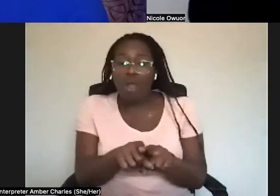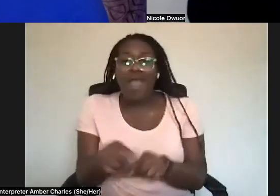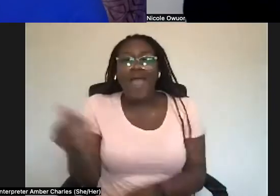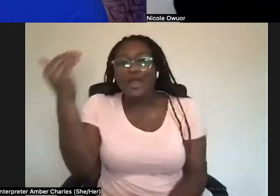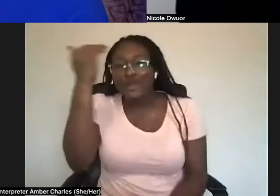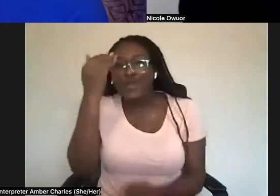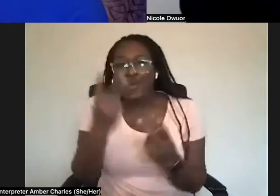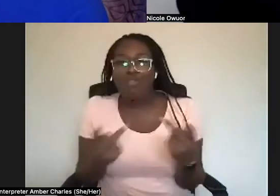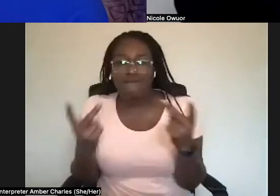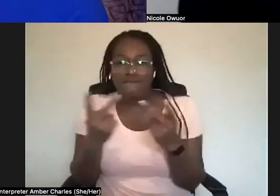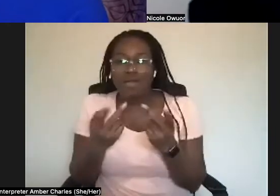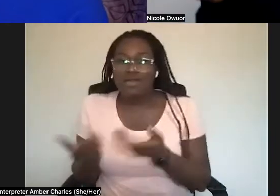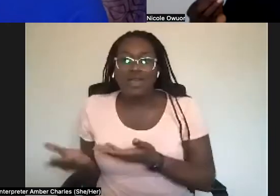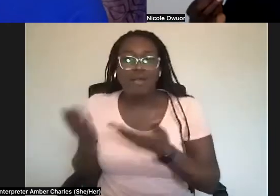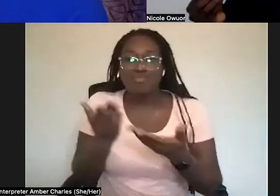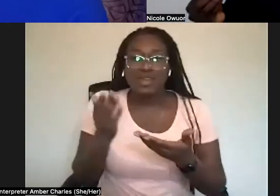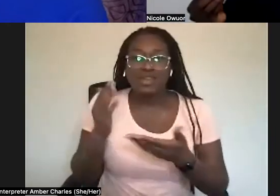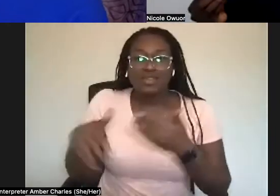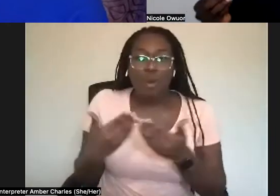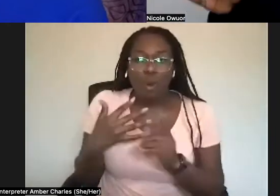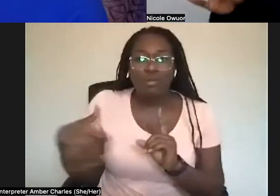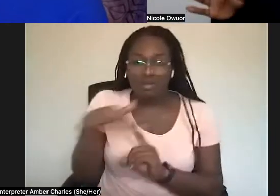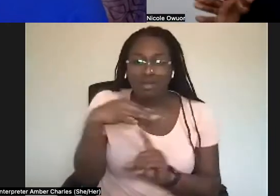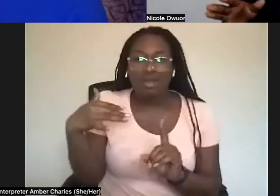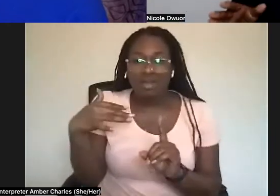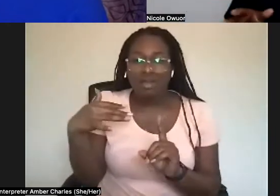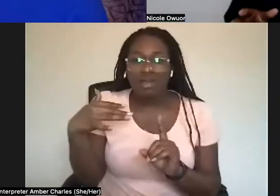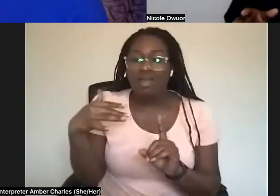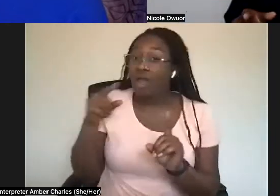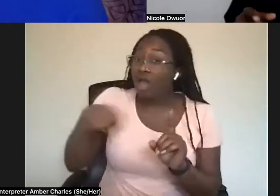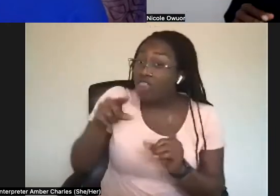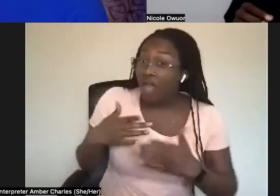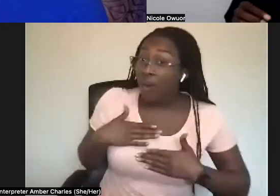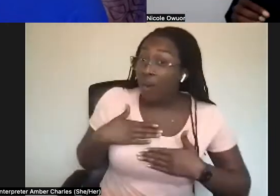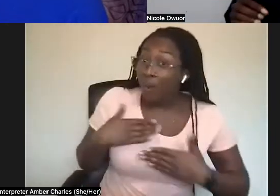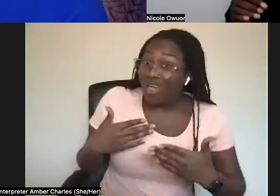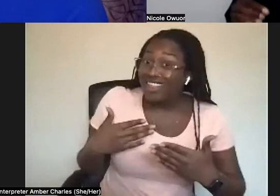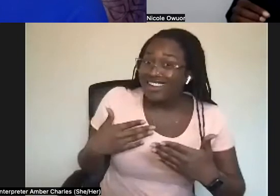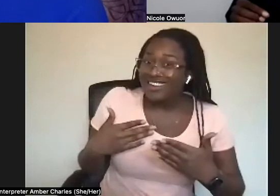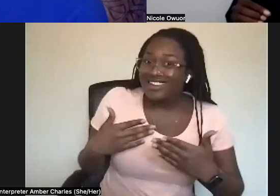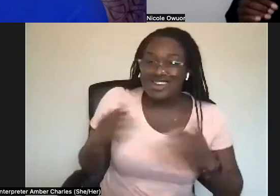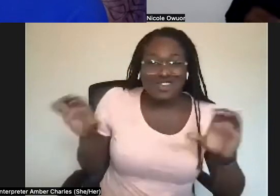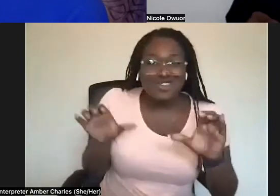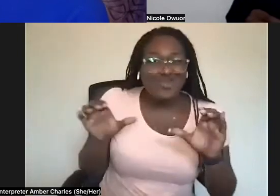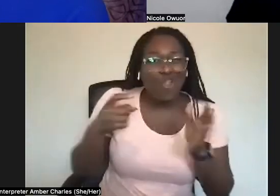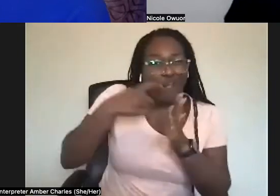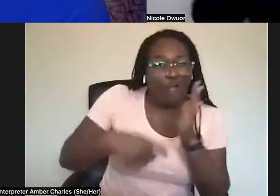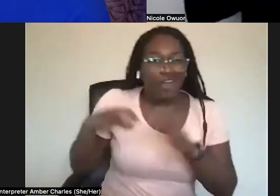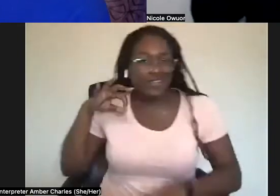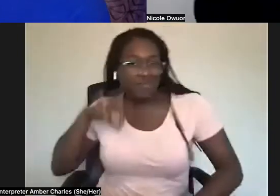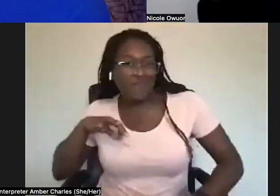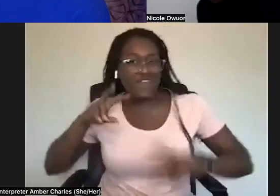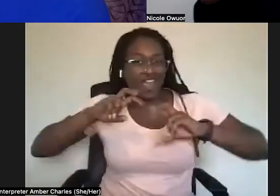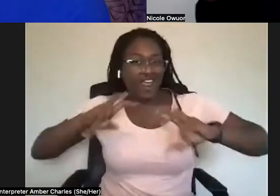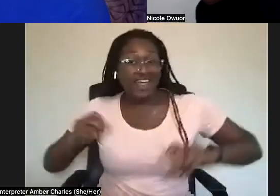value that I bring to all of these spaces. And are they willing to do the cost-benefit analysis of,